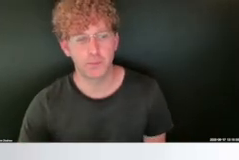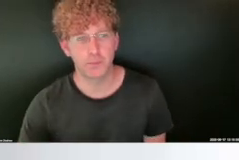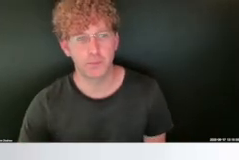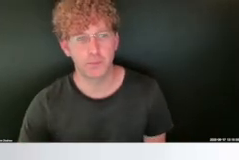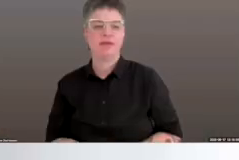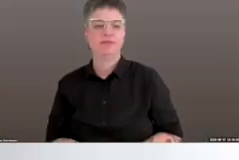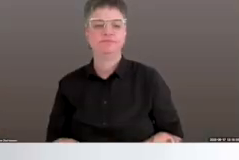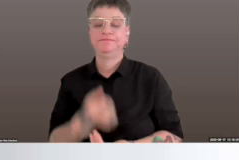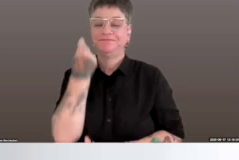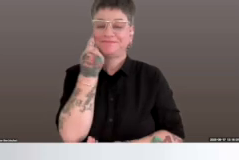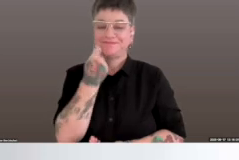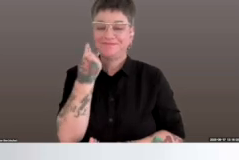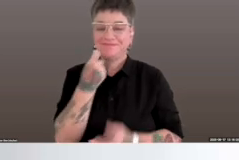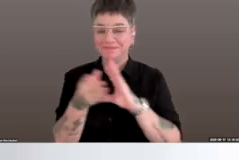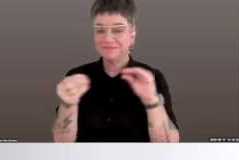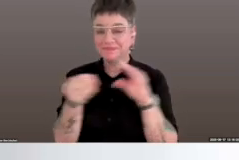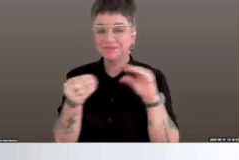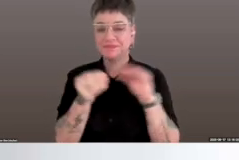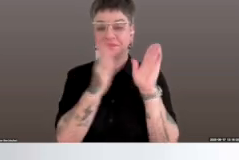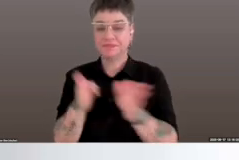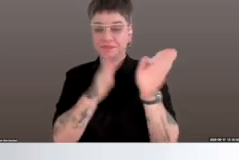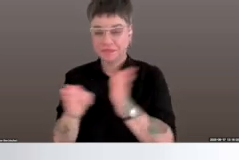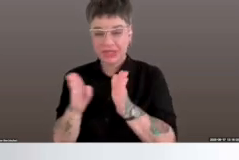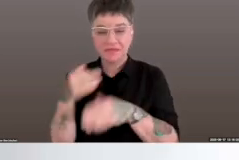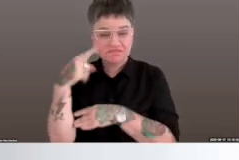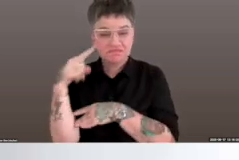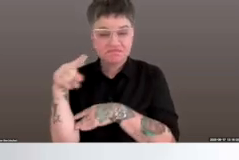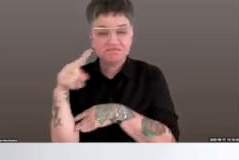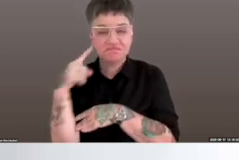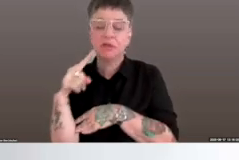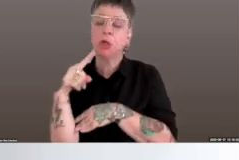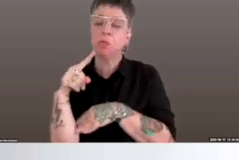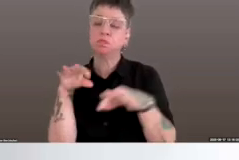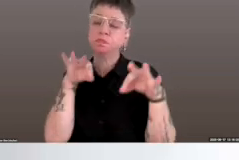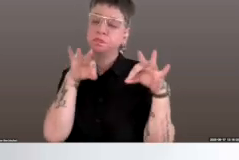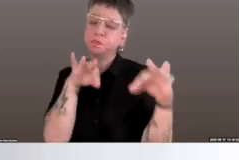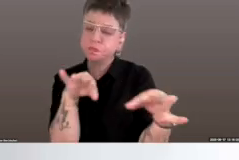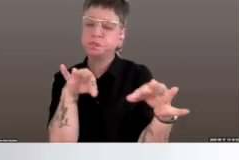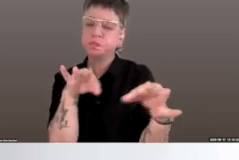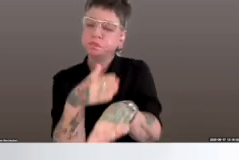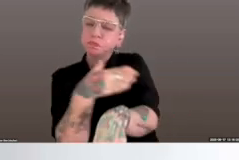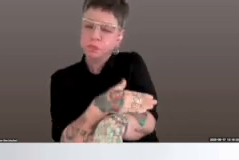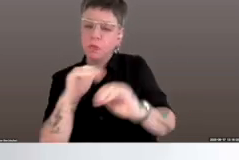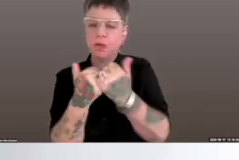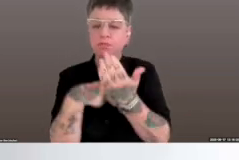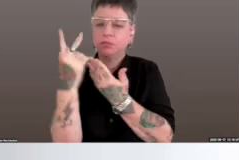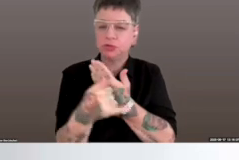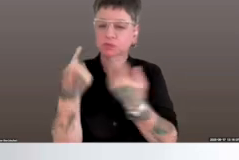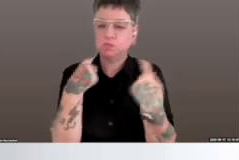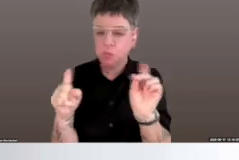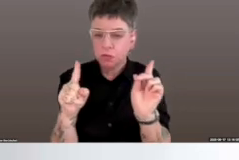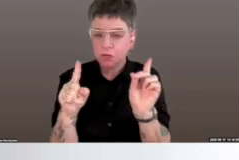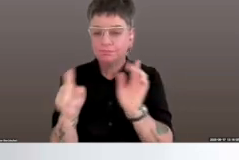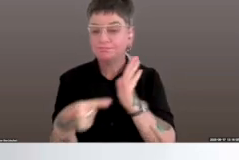As I mentioned previously, the plan is a way for us to refine and improve how the incentive projects work. For